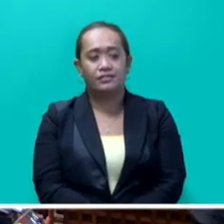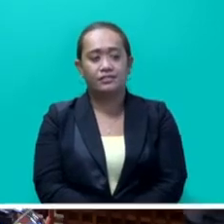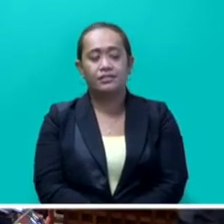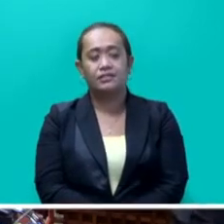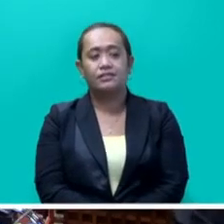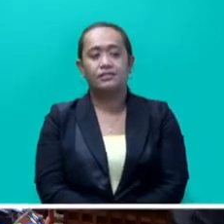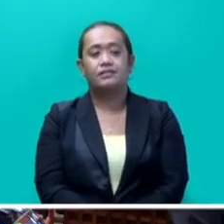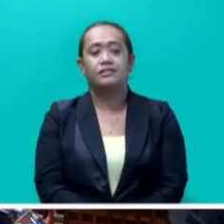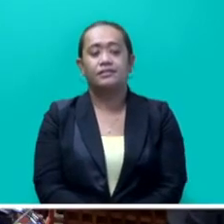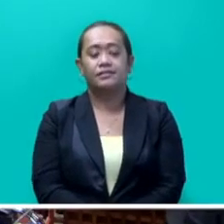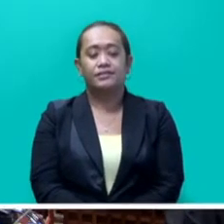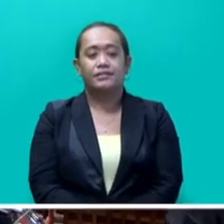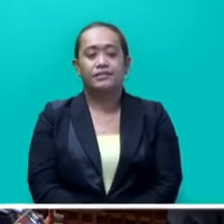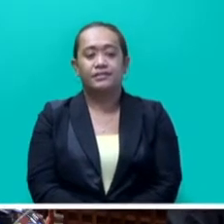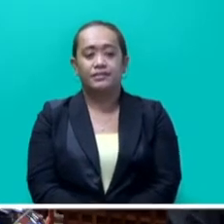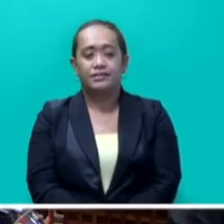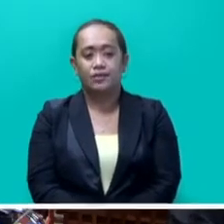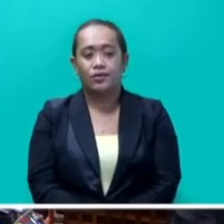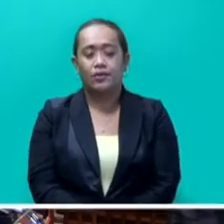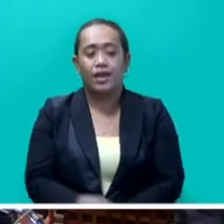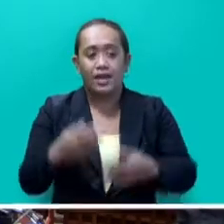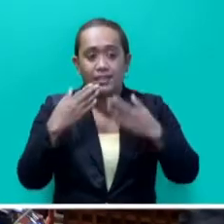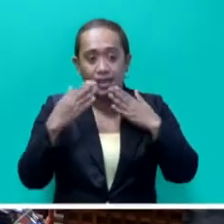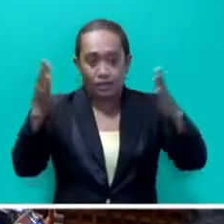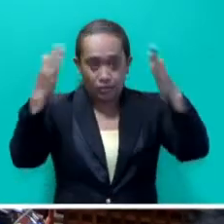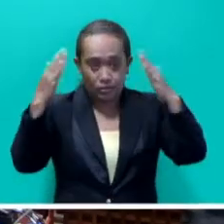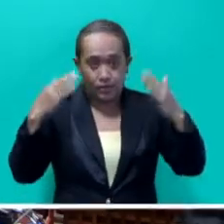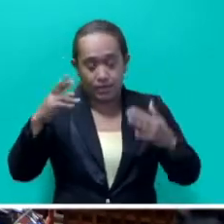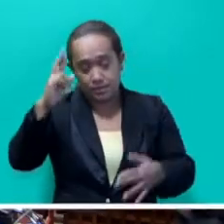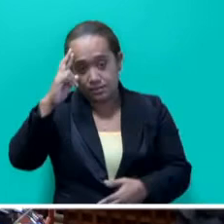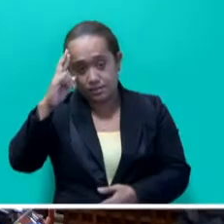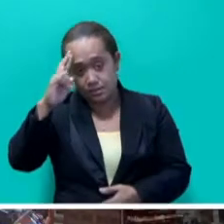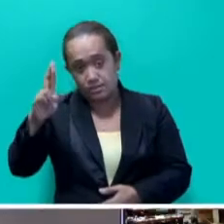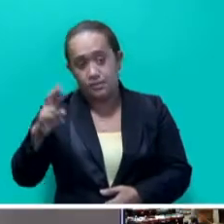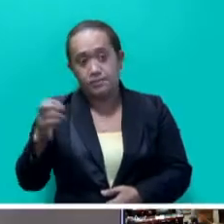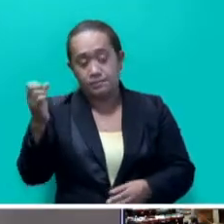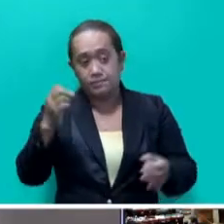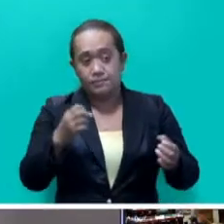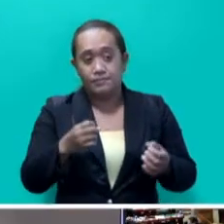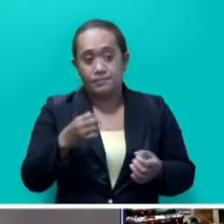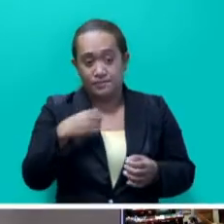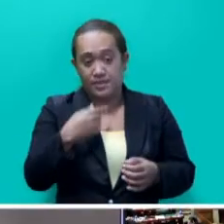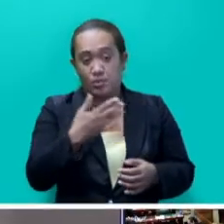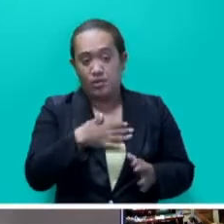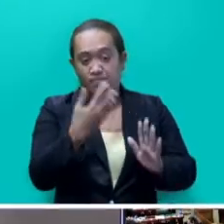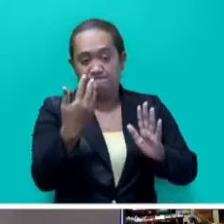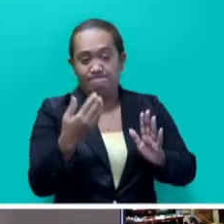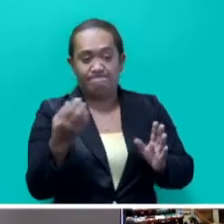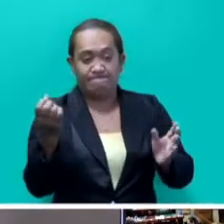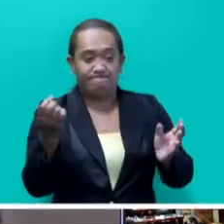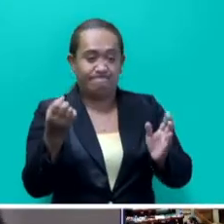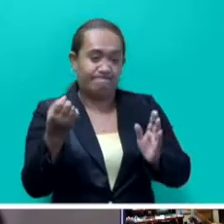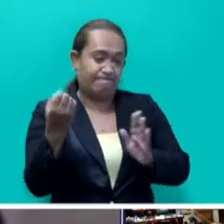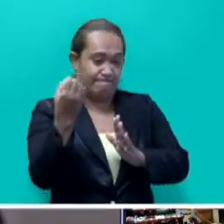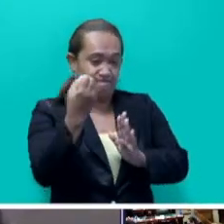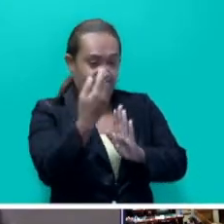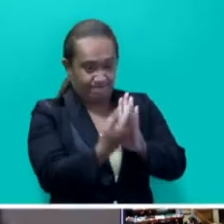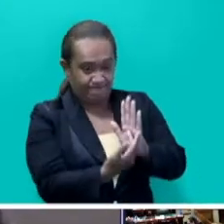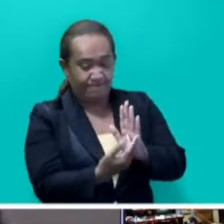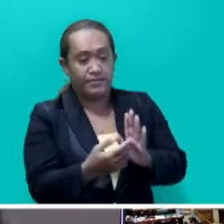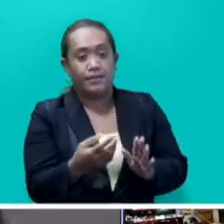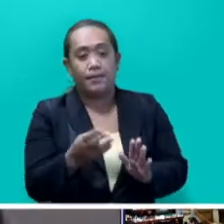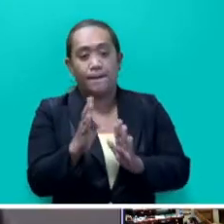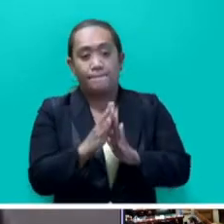Thank you, Honourable Speaker, sir. Honourable Speaker, sir, I have a contribution with respect to two bills, Bill number 26 and Bill number